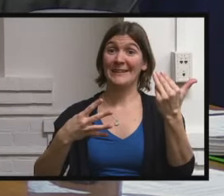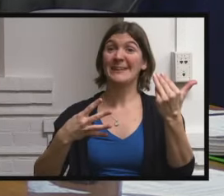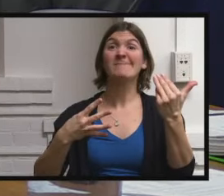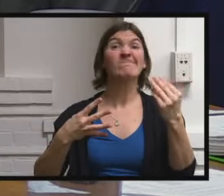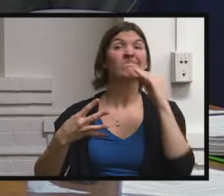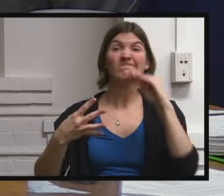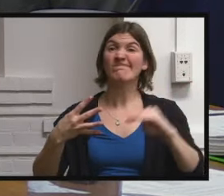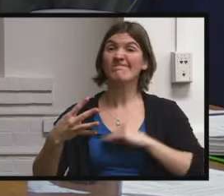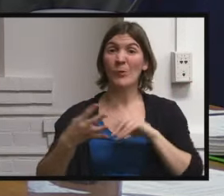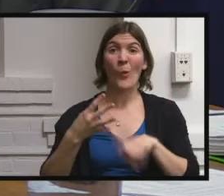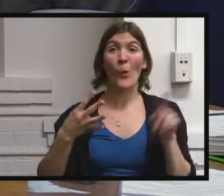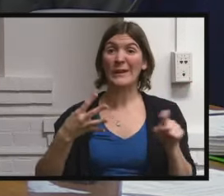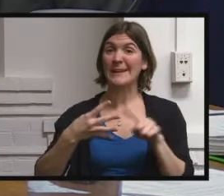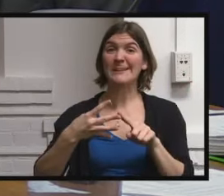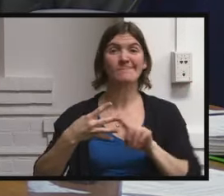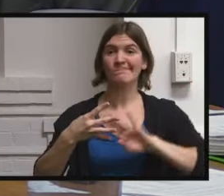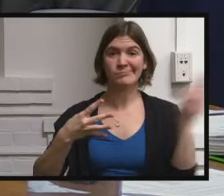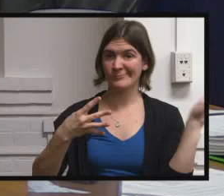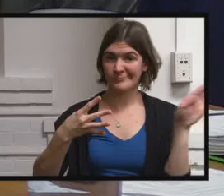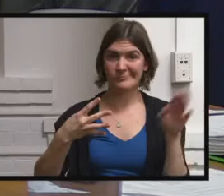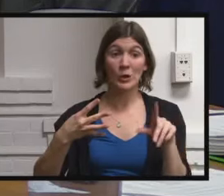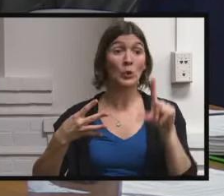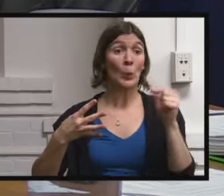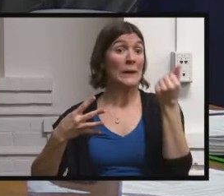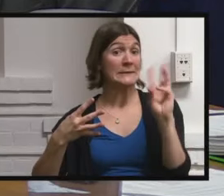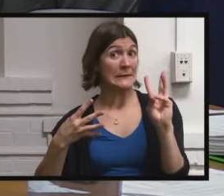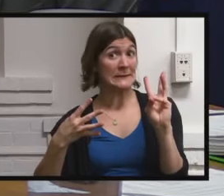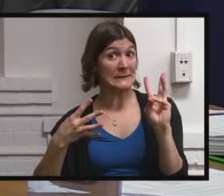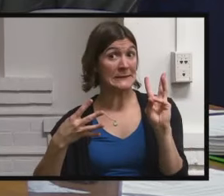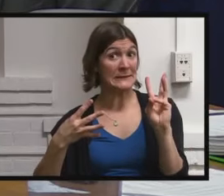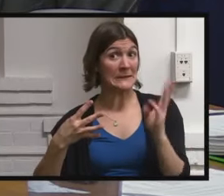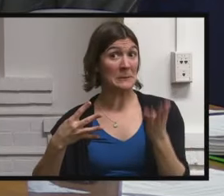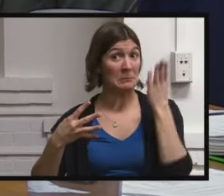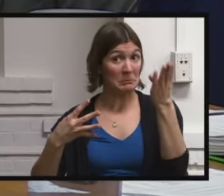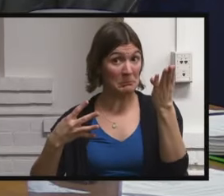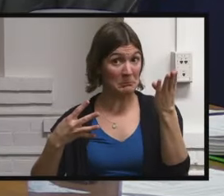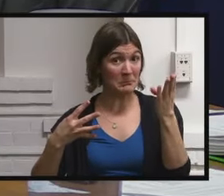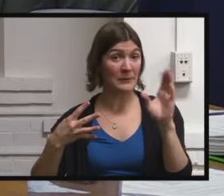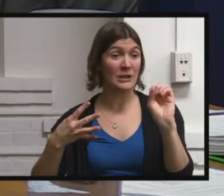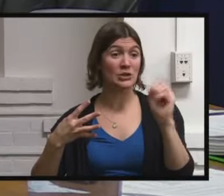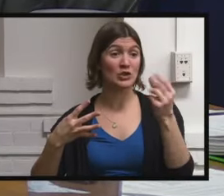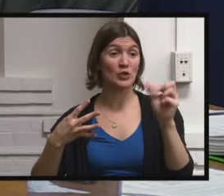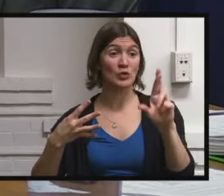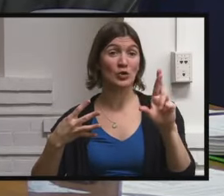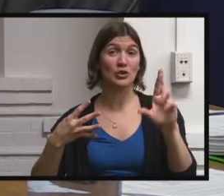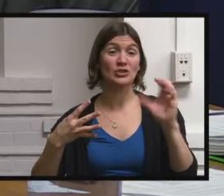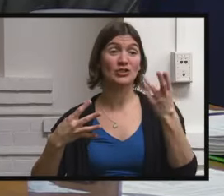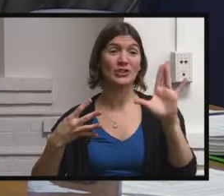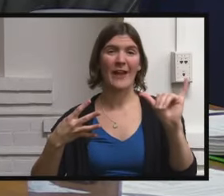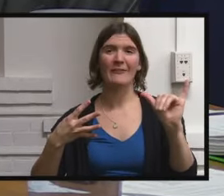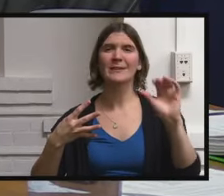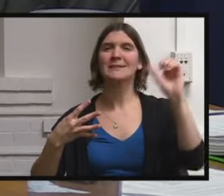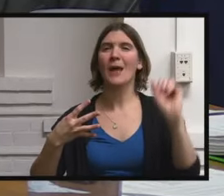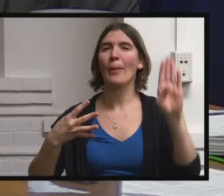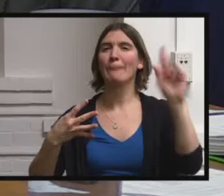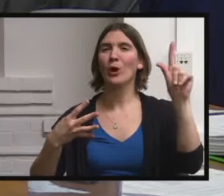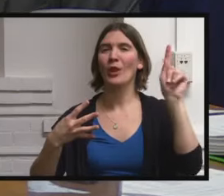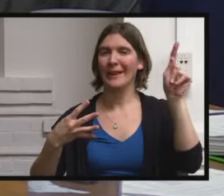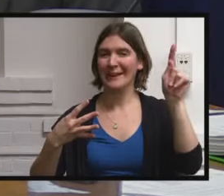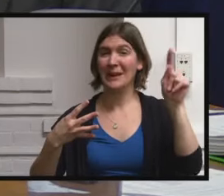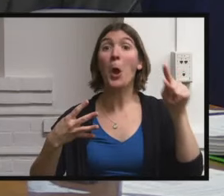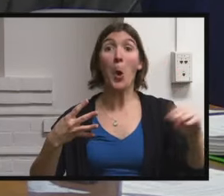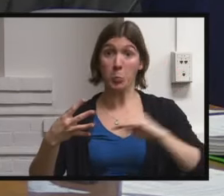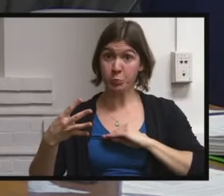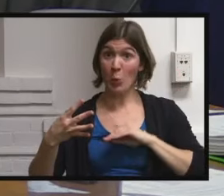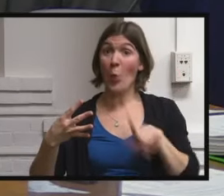not meet all of our specifications. The 2016 model that was bid by Shearer Chevrolet of South Burlington did